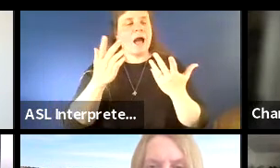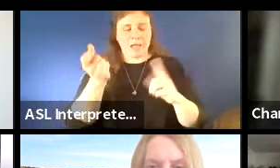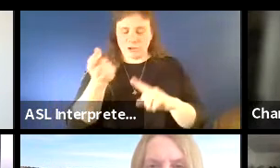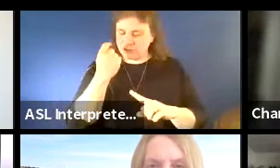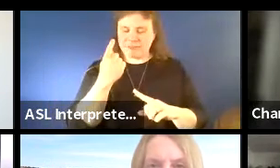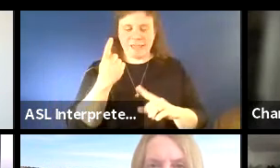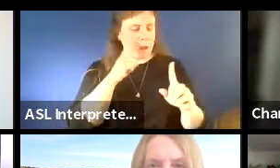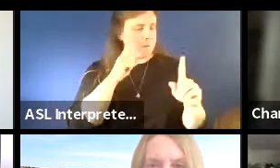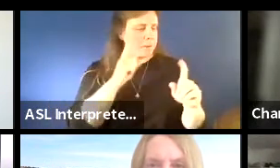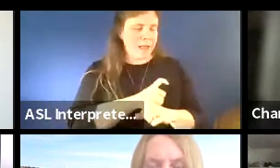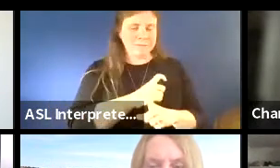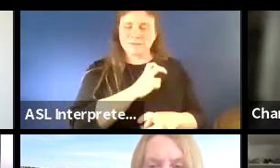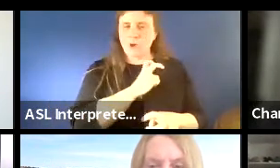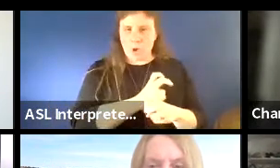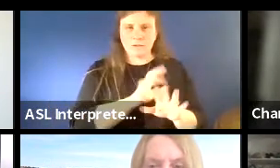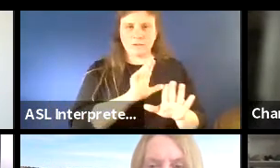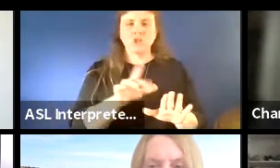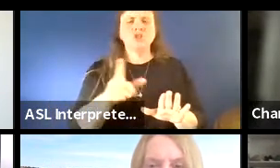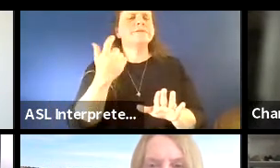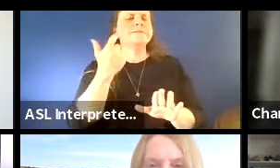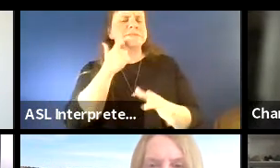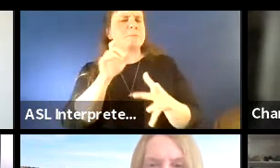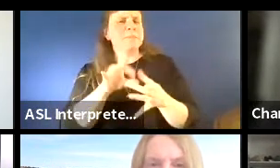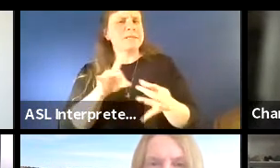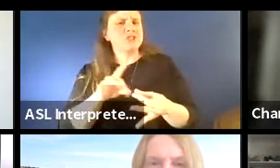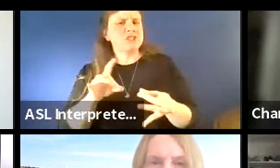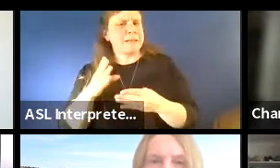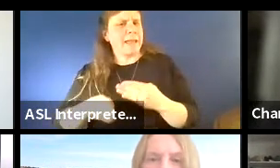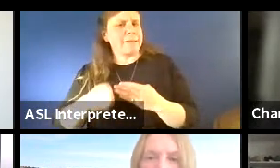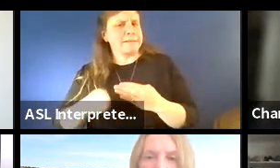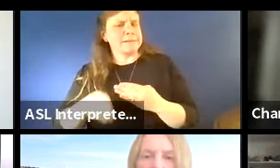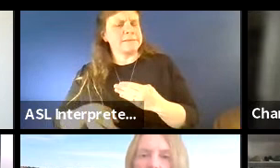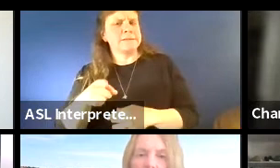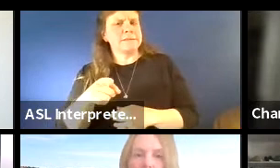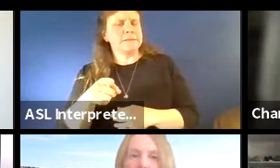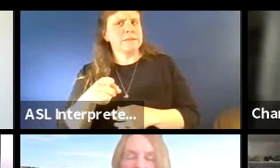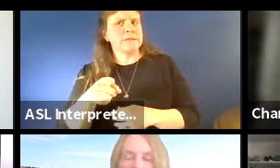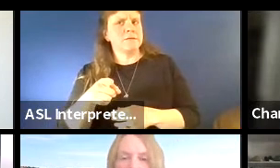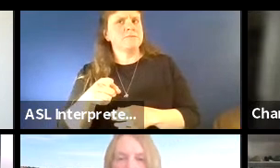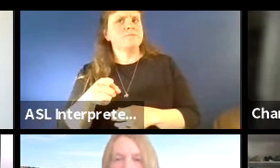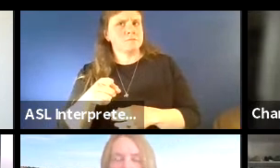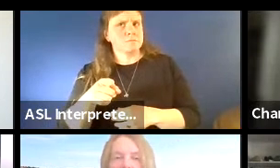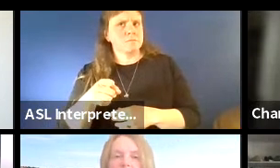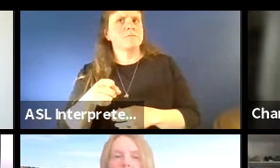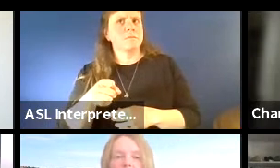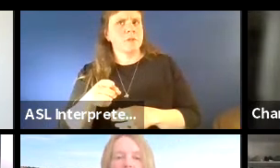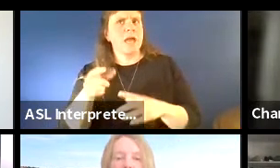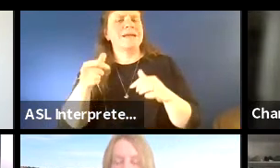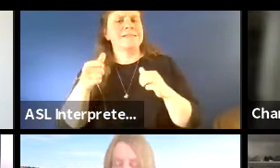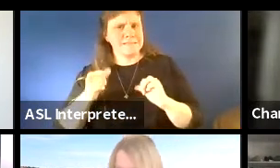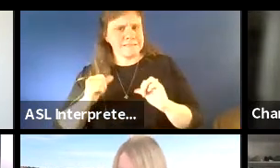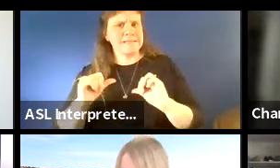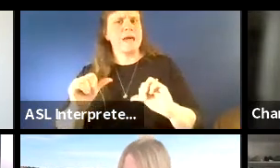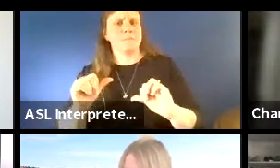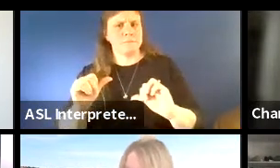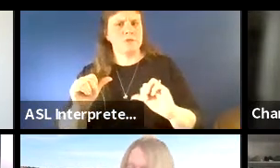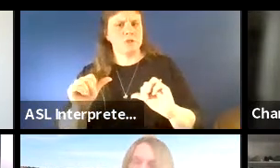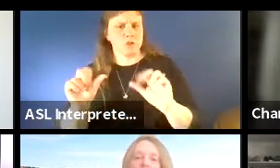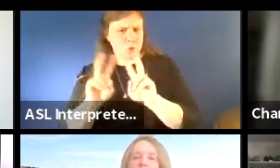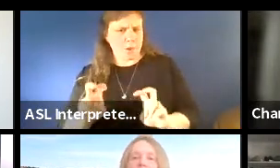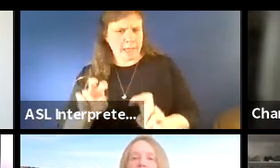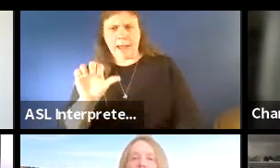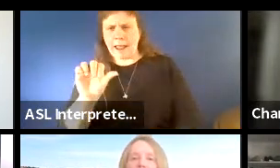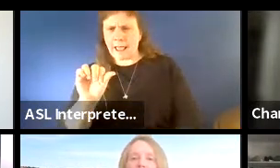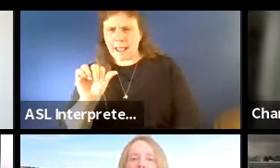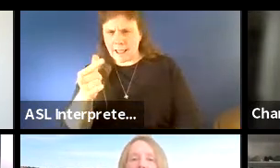it. You mentioned at the end of that there is an attempt to be looking at